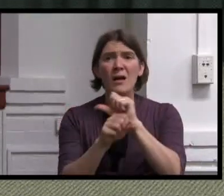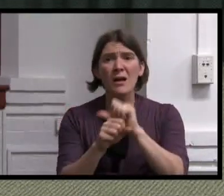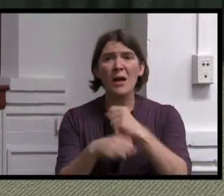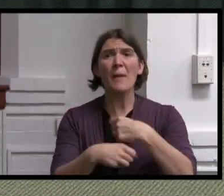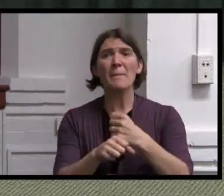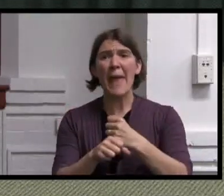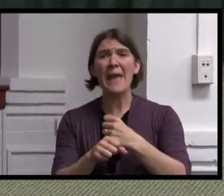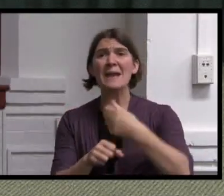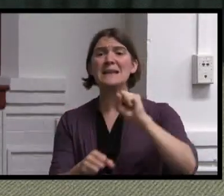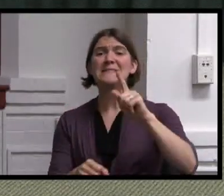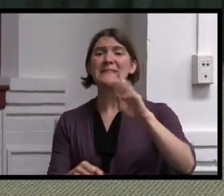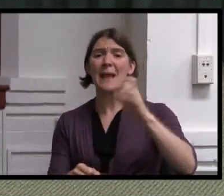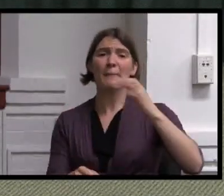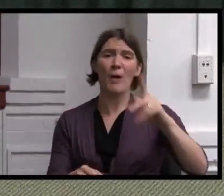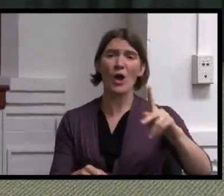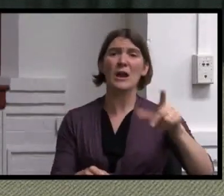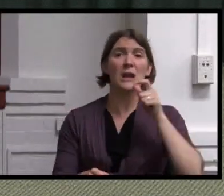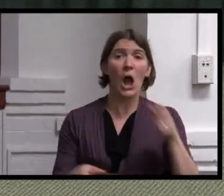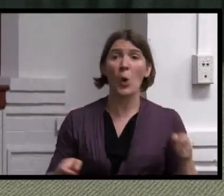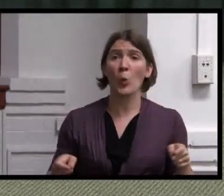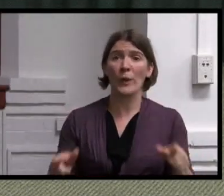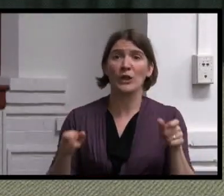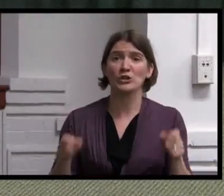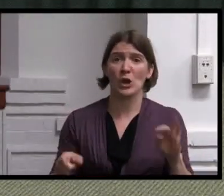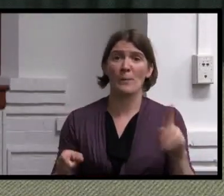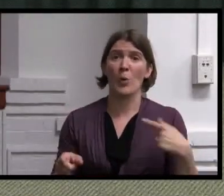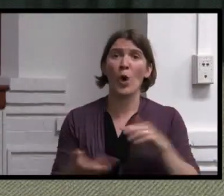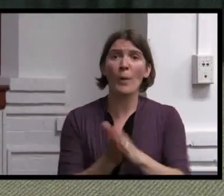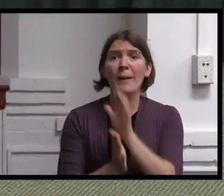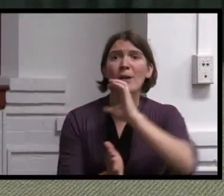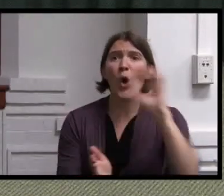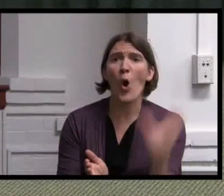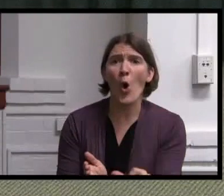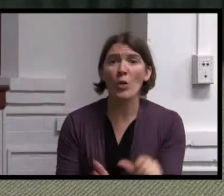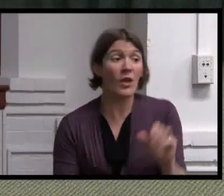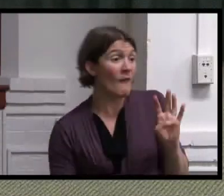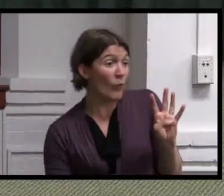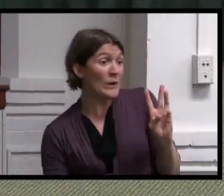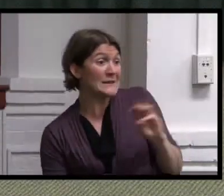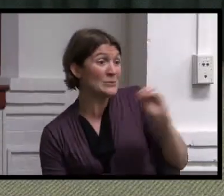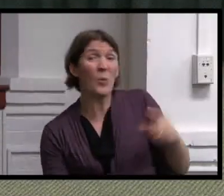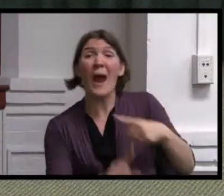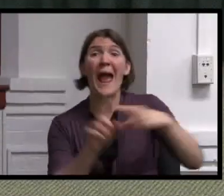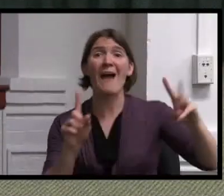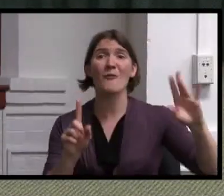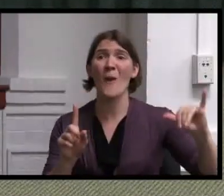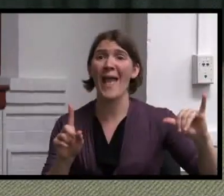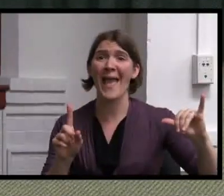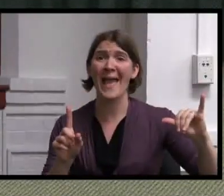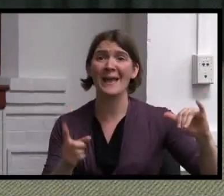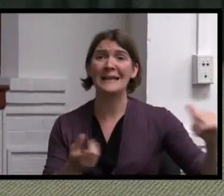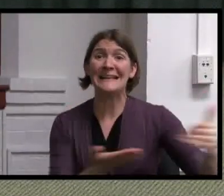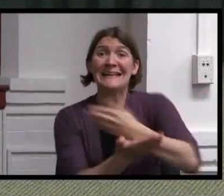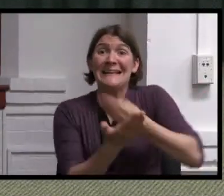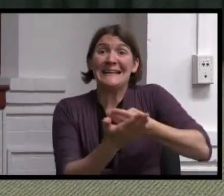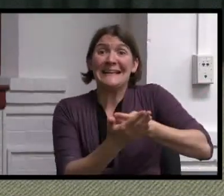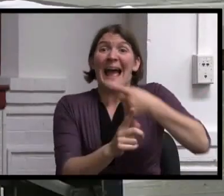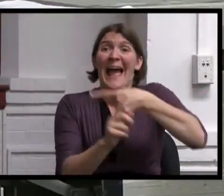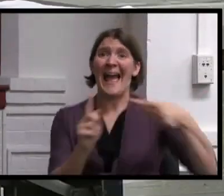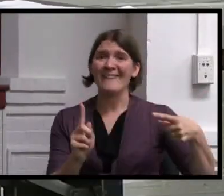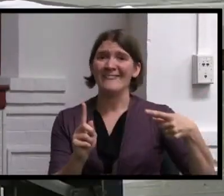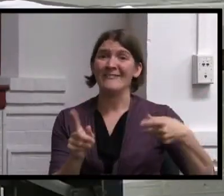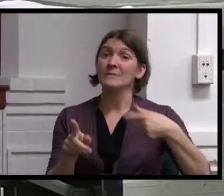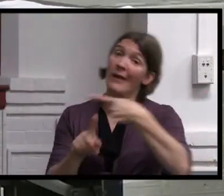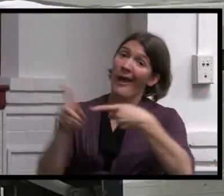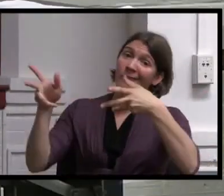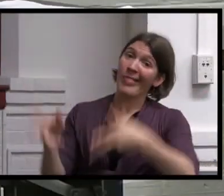a wheelchair park. Yeah. Good one. 46% of the way there. I know, but it's... So, we still have,